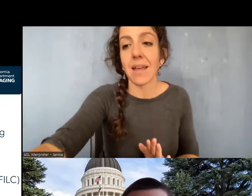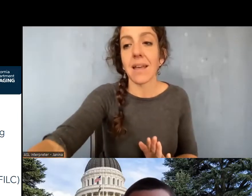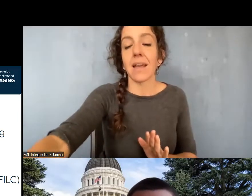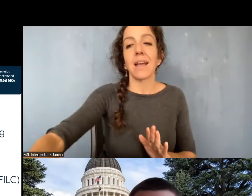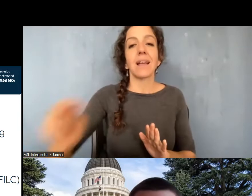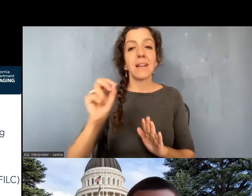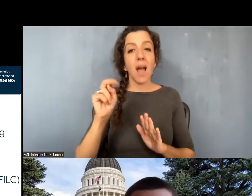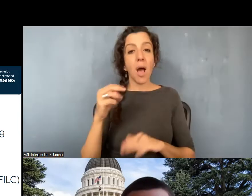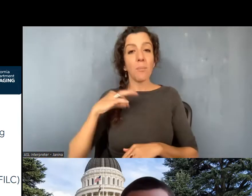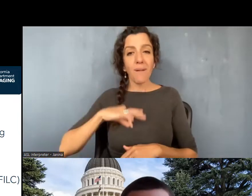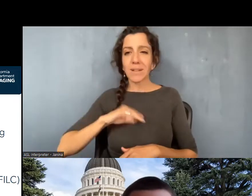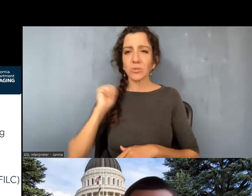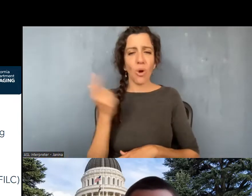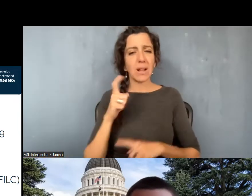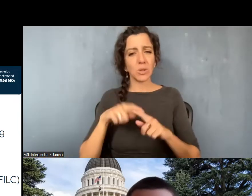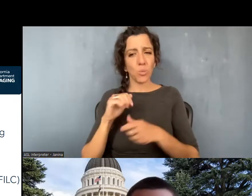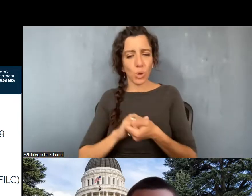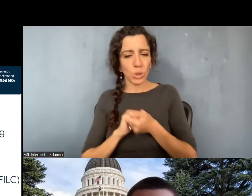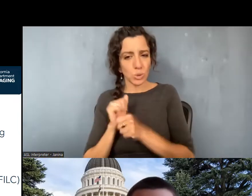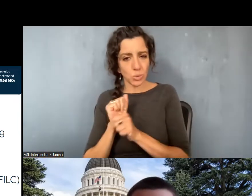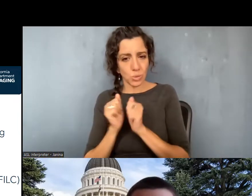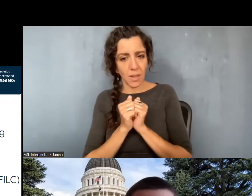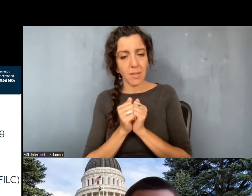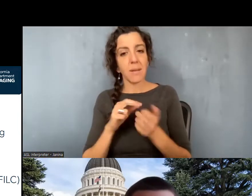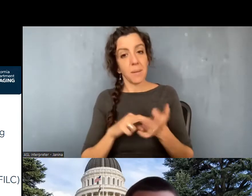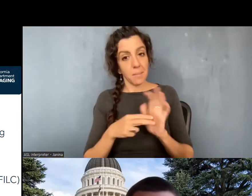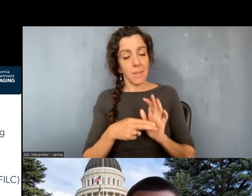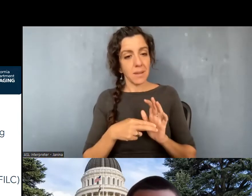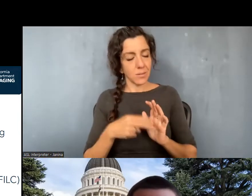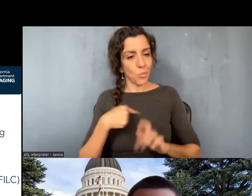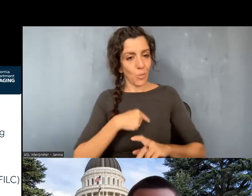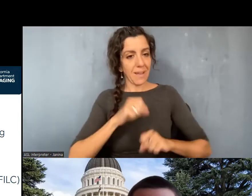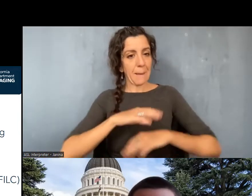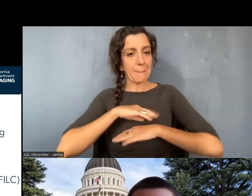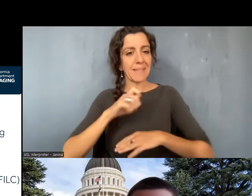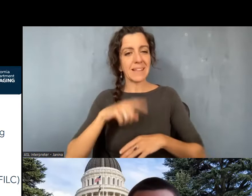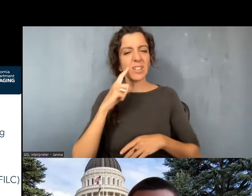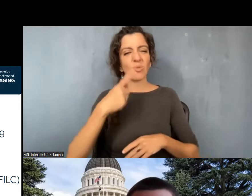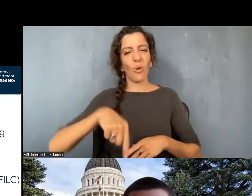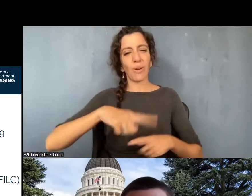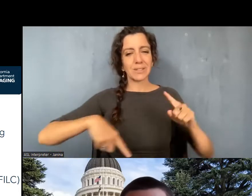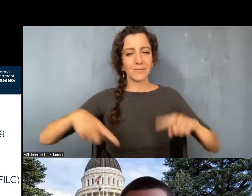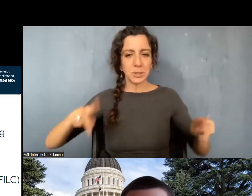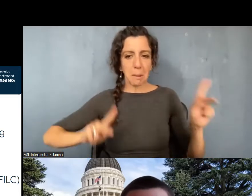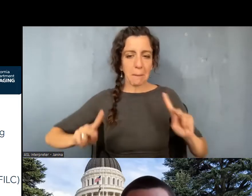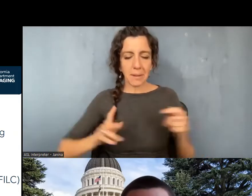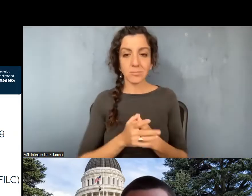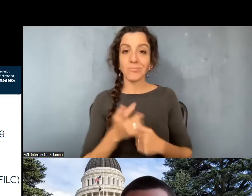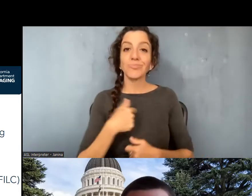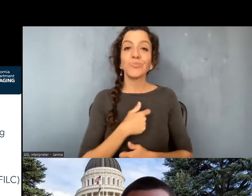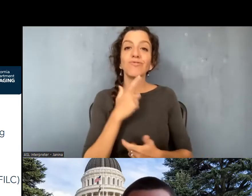continue to work together as we are to best meet the needs of this diverse population. And so we really appreciate from